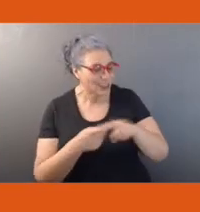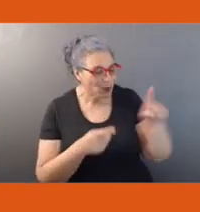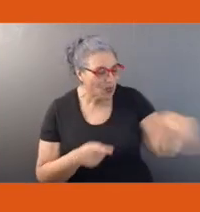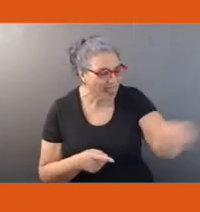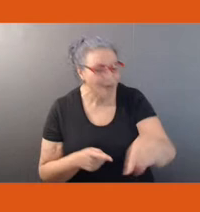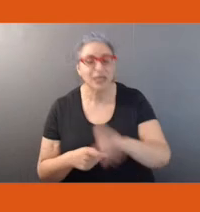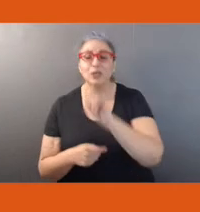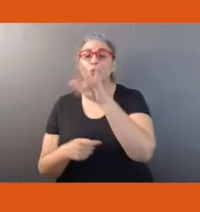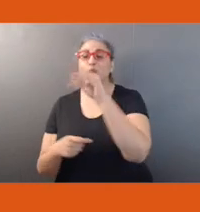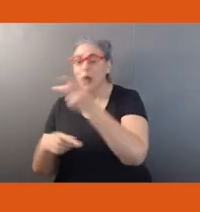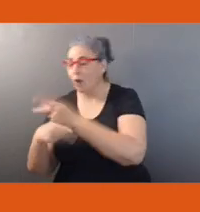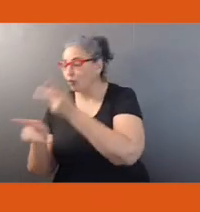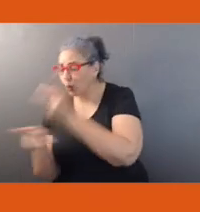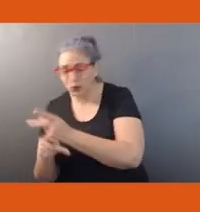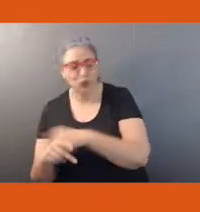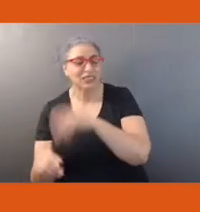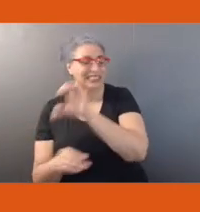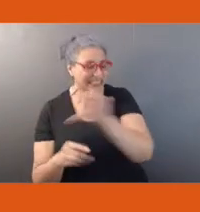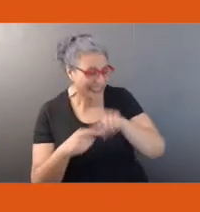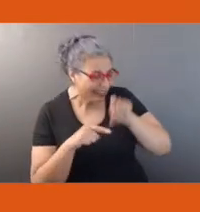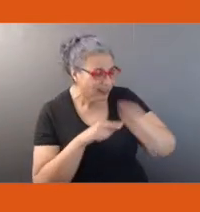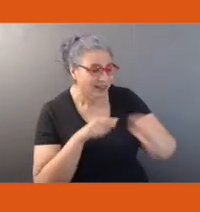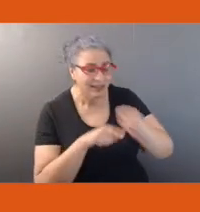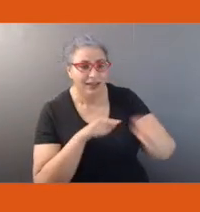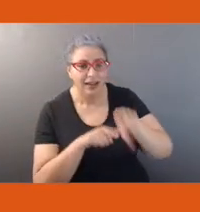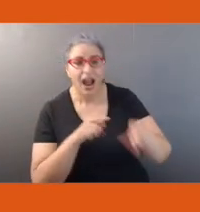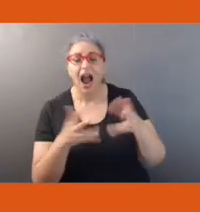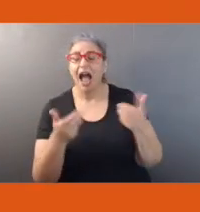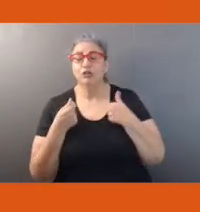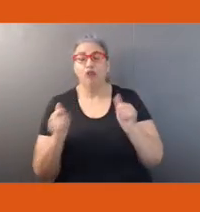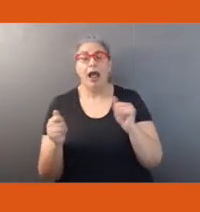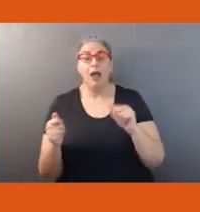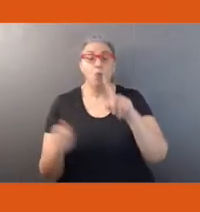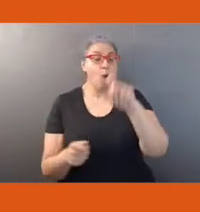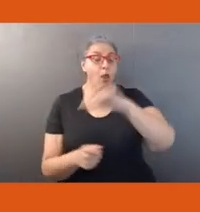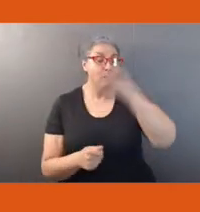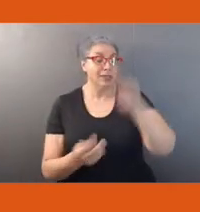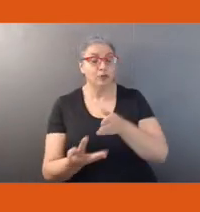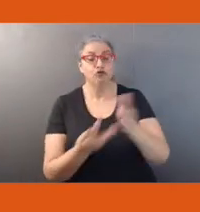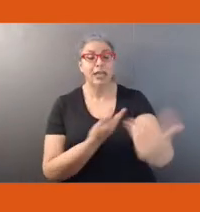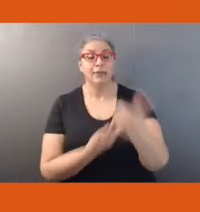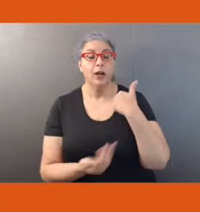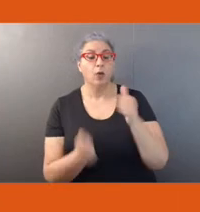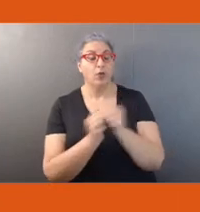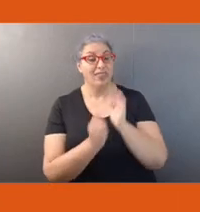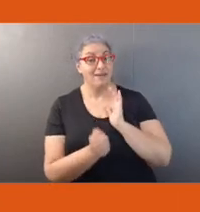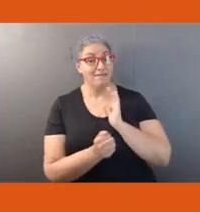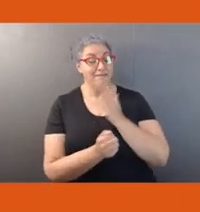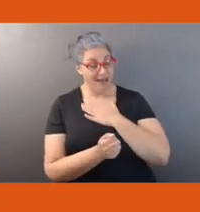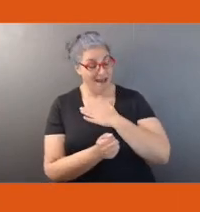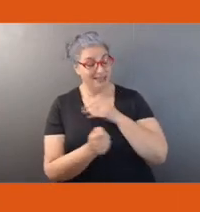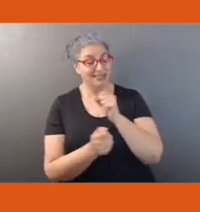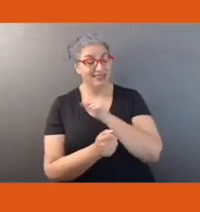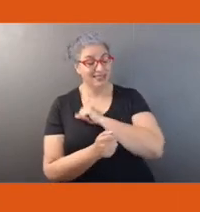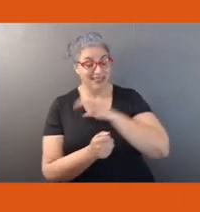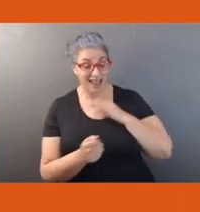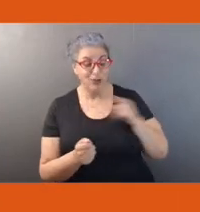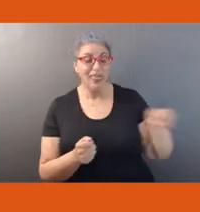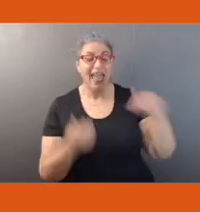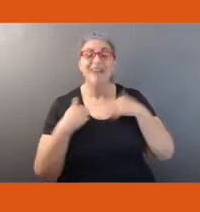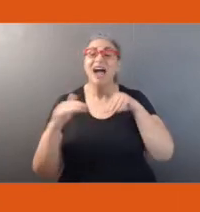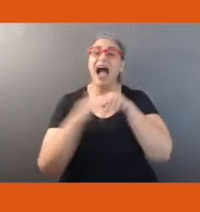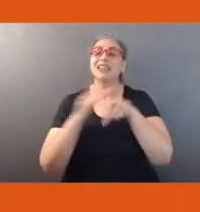and you know, studios and networks, and just I try to be completely transparent with my staff so that they and give